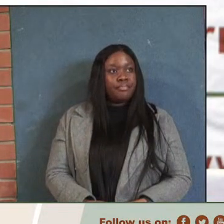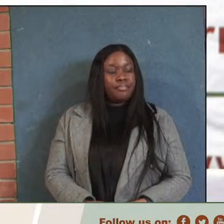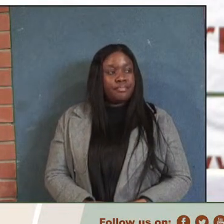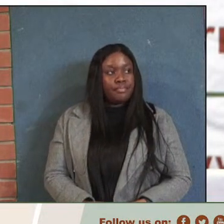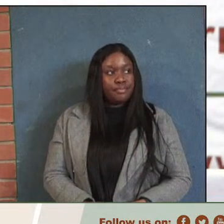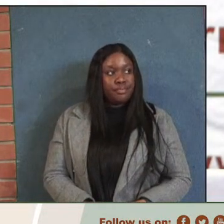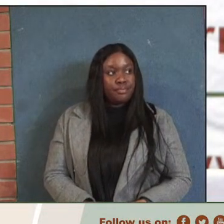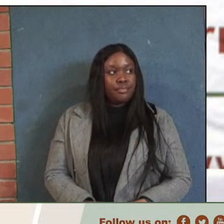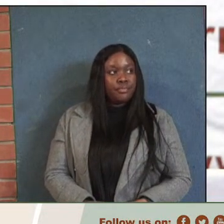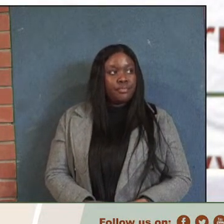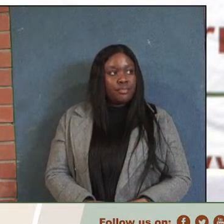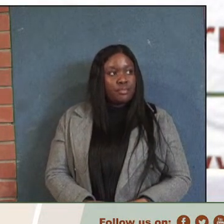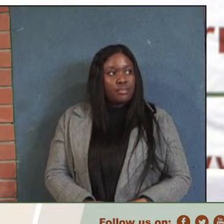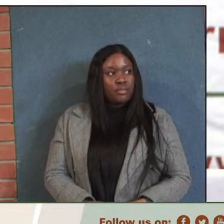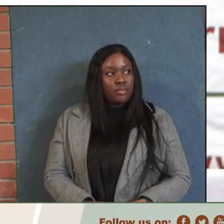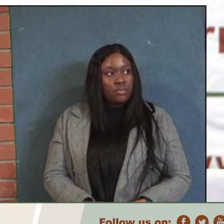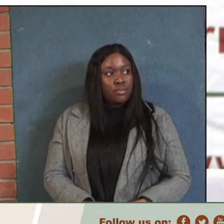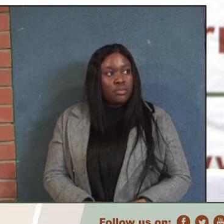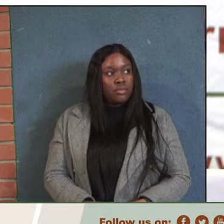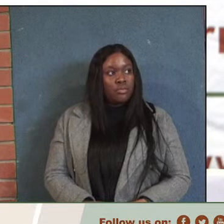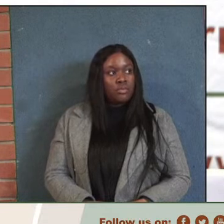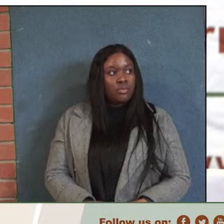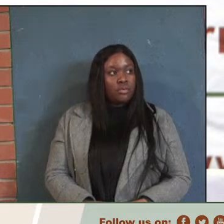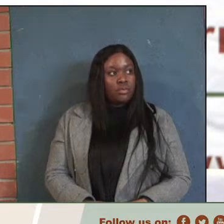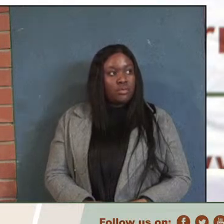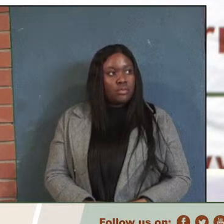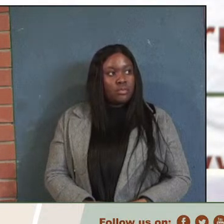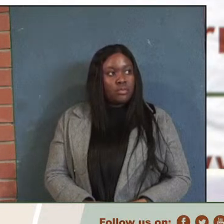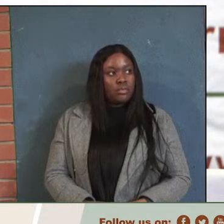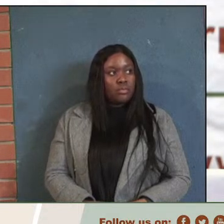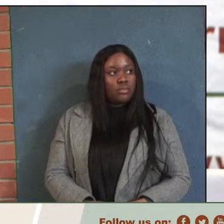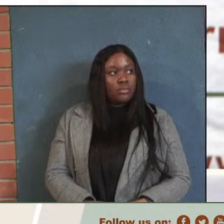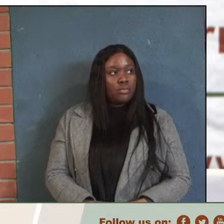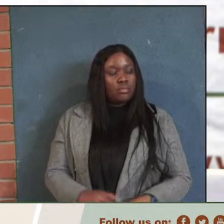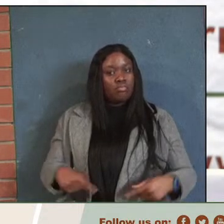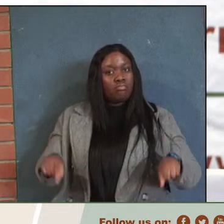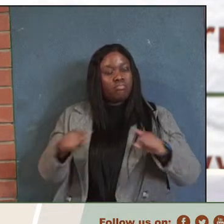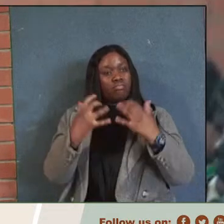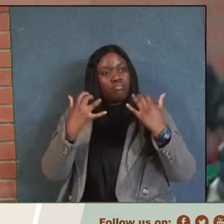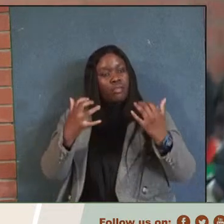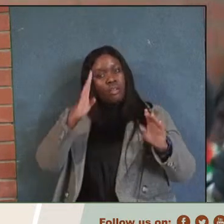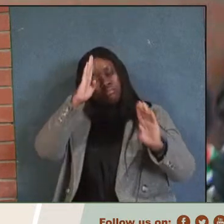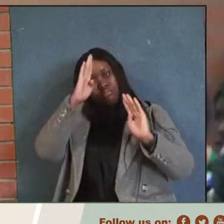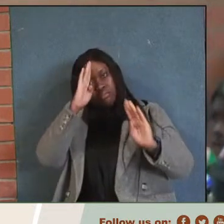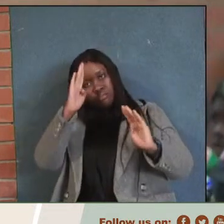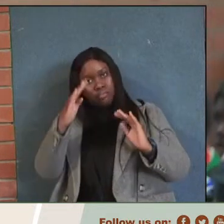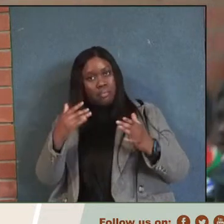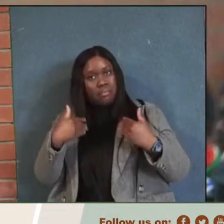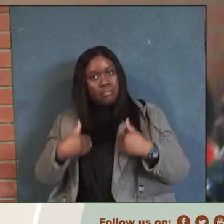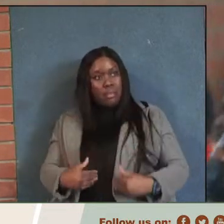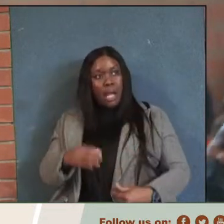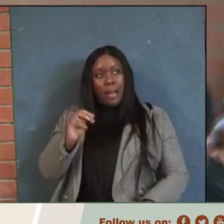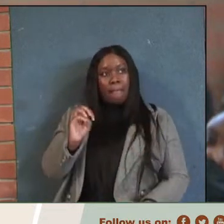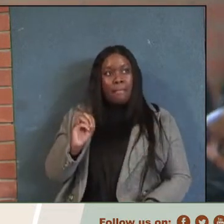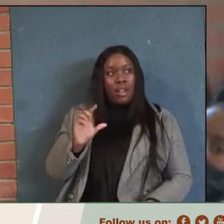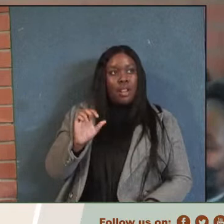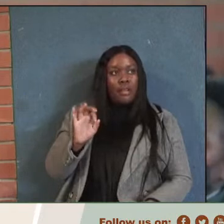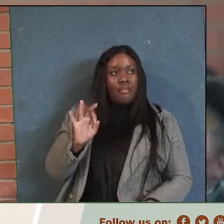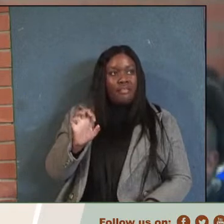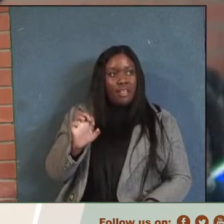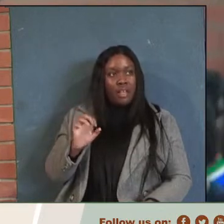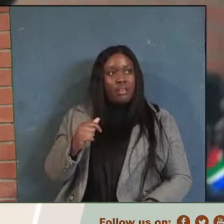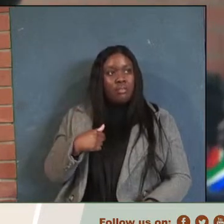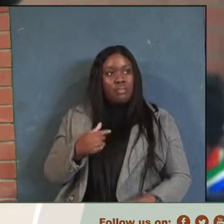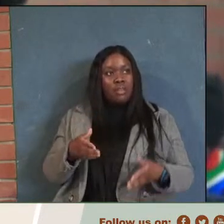There's a mic behind you. Thank you. Greetings to the House at large. I'm Honorable Molefe, standing on